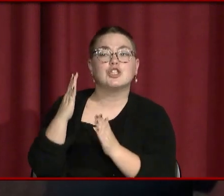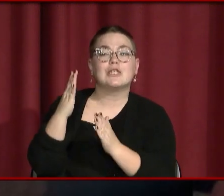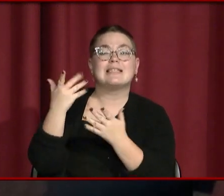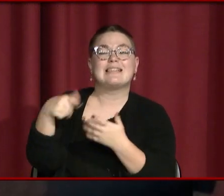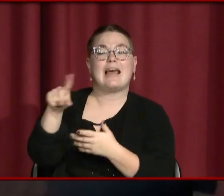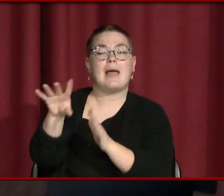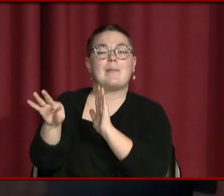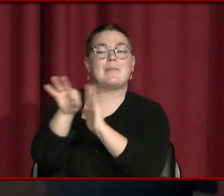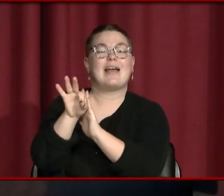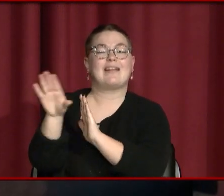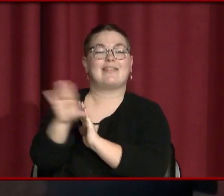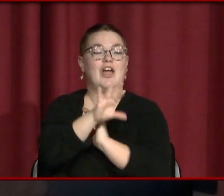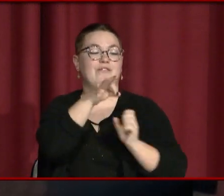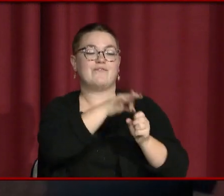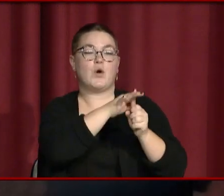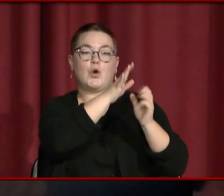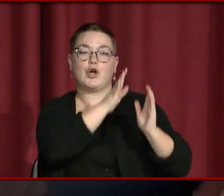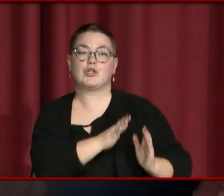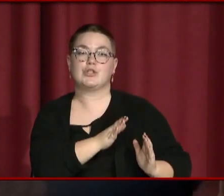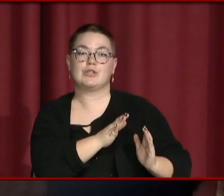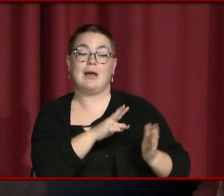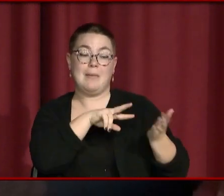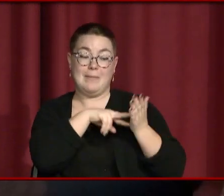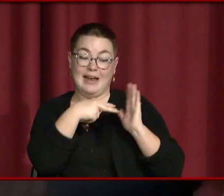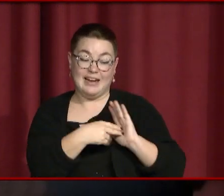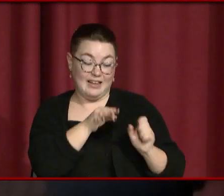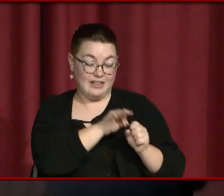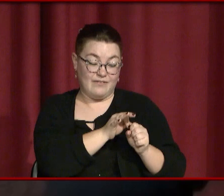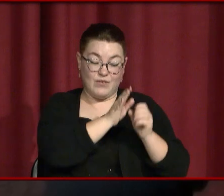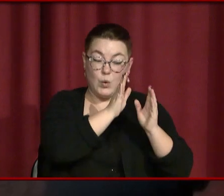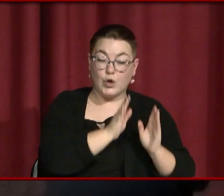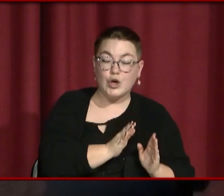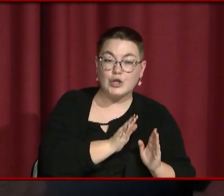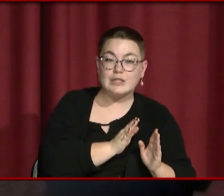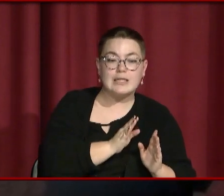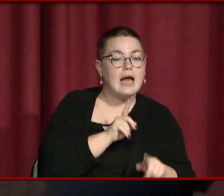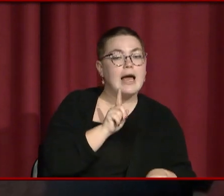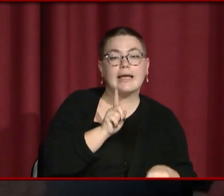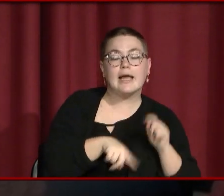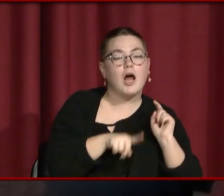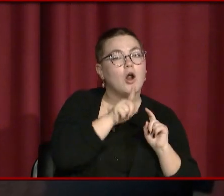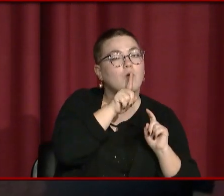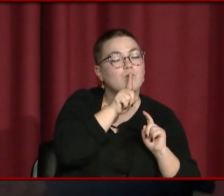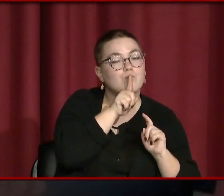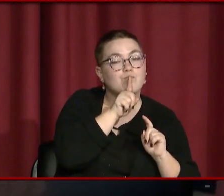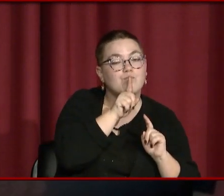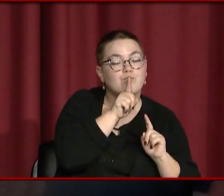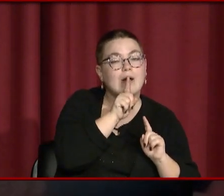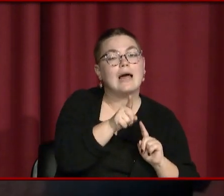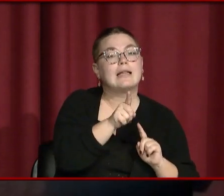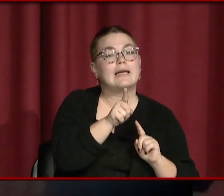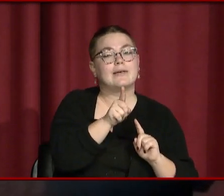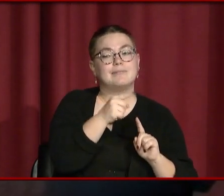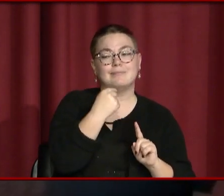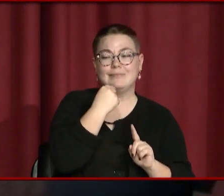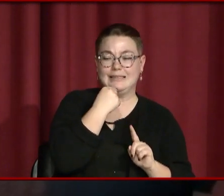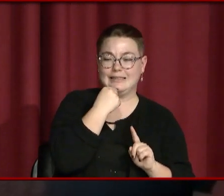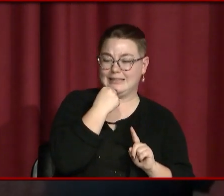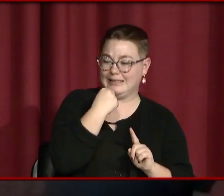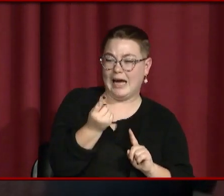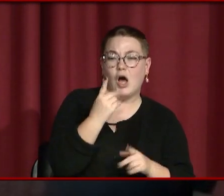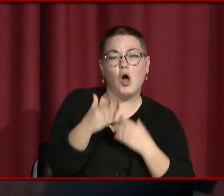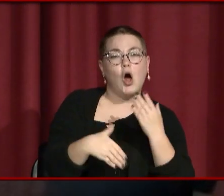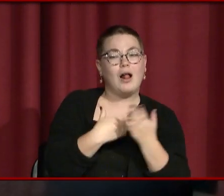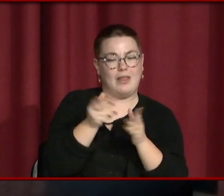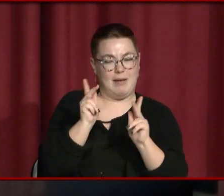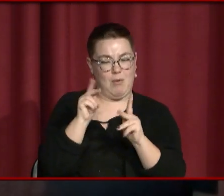are. Voters are unable to truly hold these legislative office holders